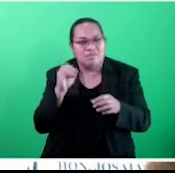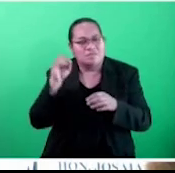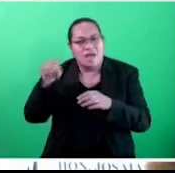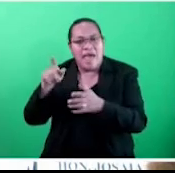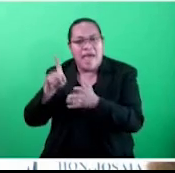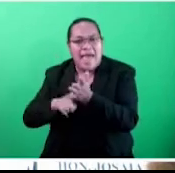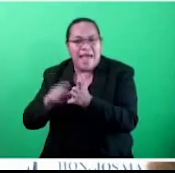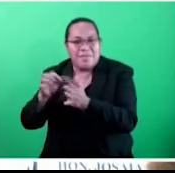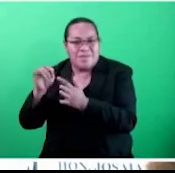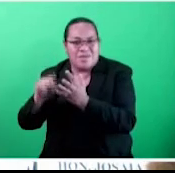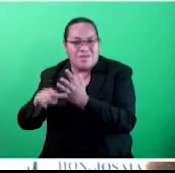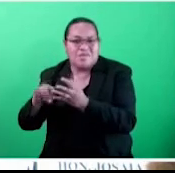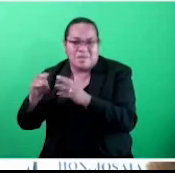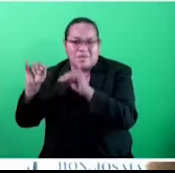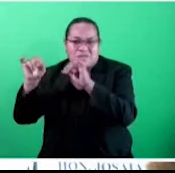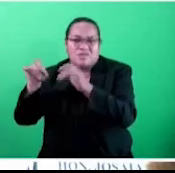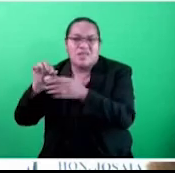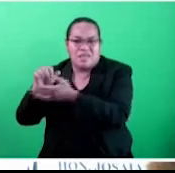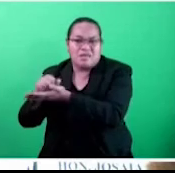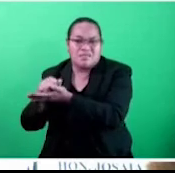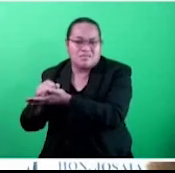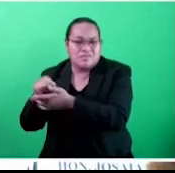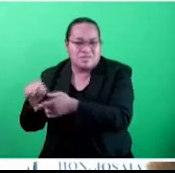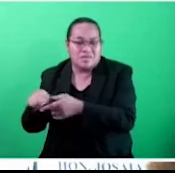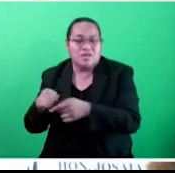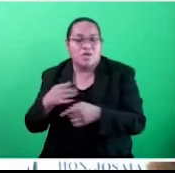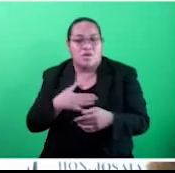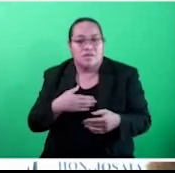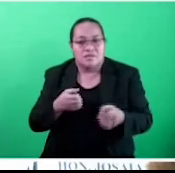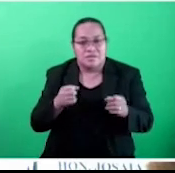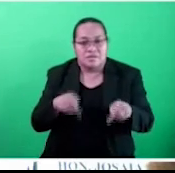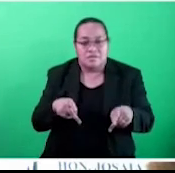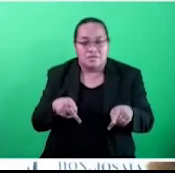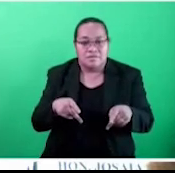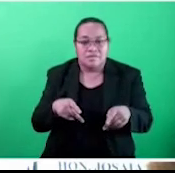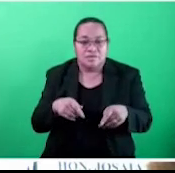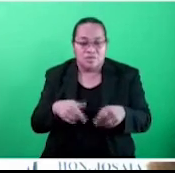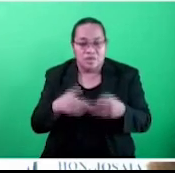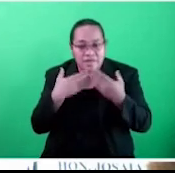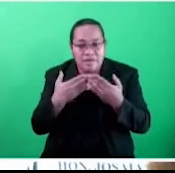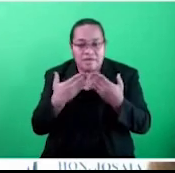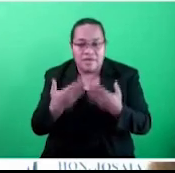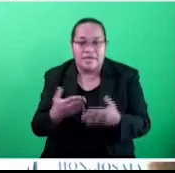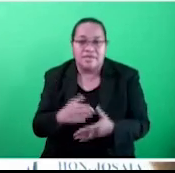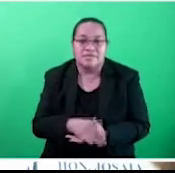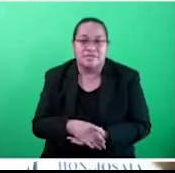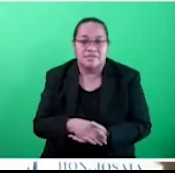attention. And I'd like to, of course, take this opportunity now to thank the committee for their report. Thank you.